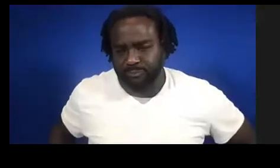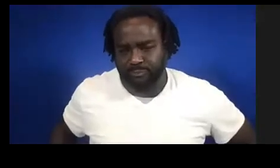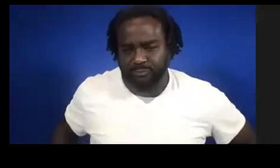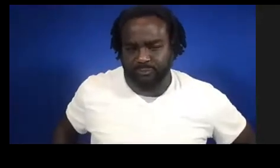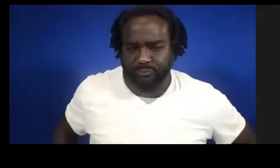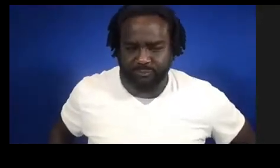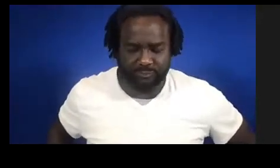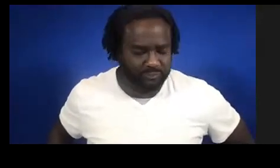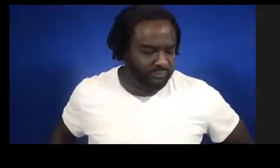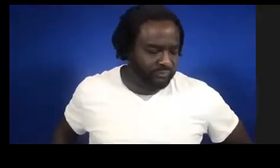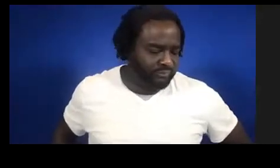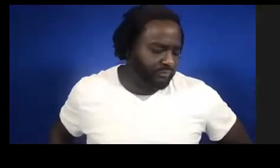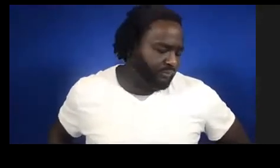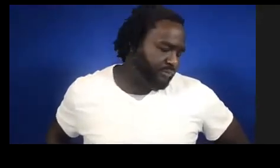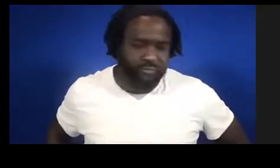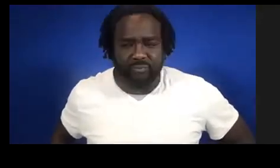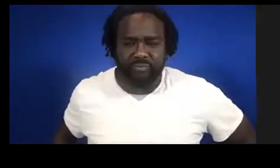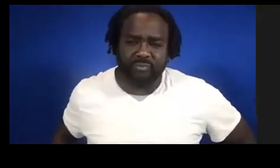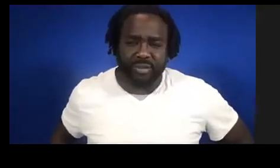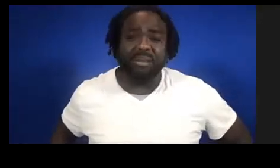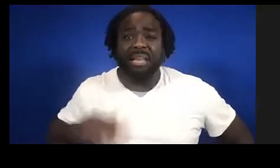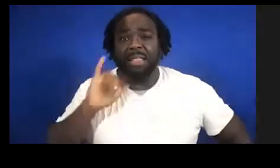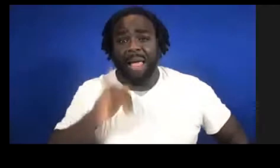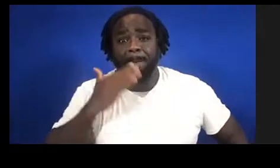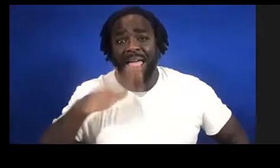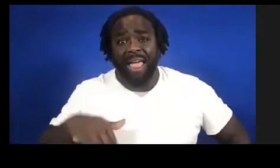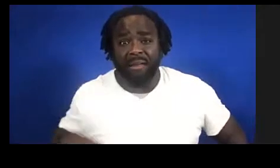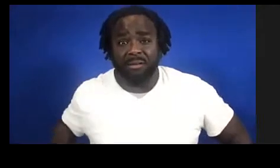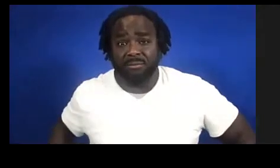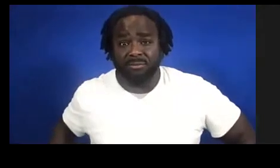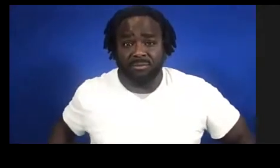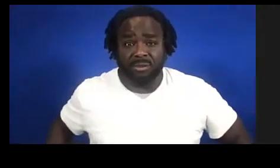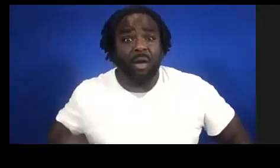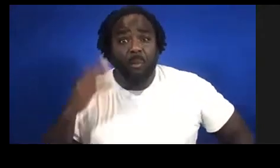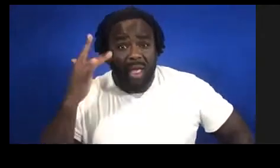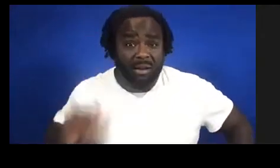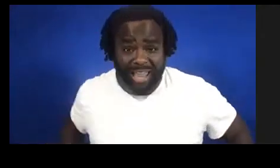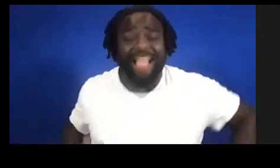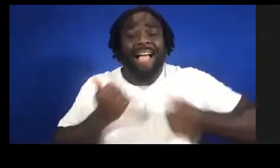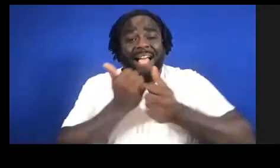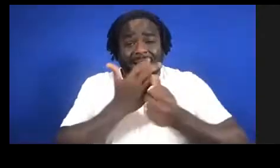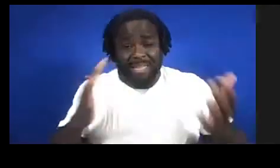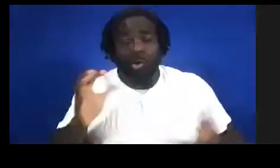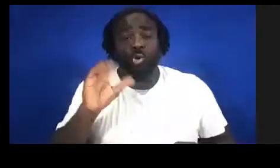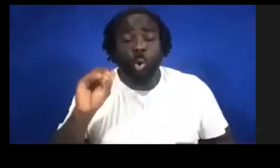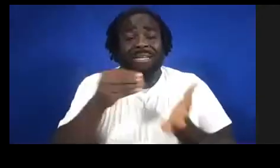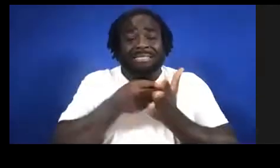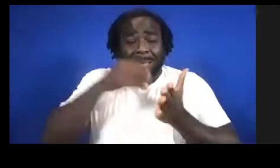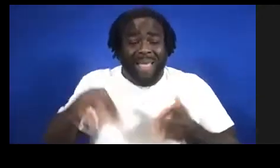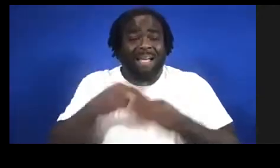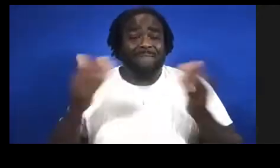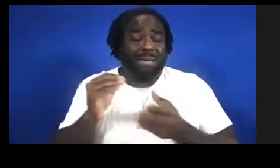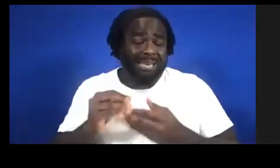things are so cheap in Tennessee compared to some of the places I lived. I mean, like real cheap.